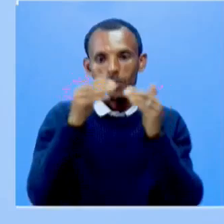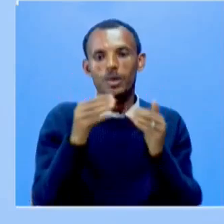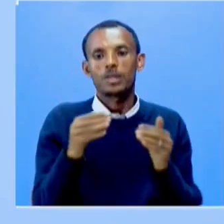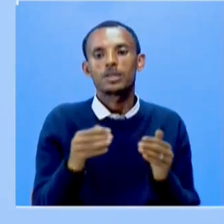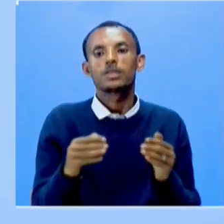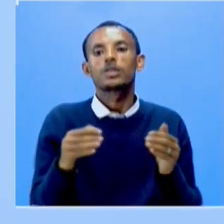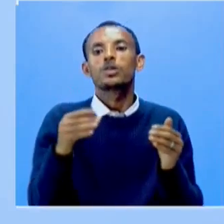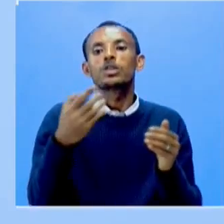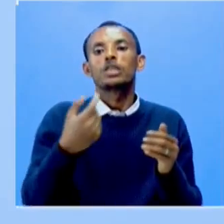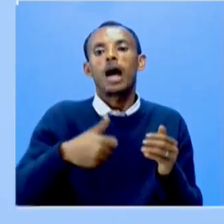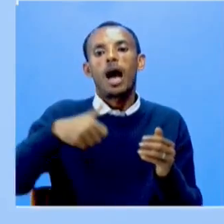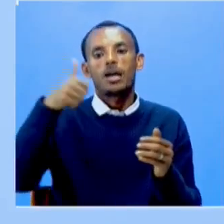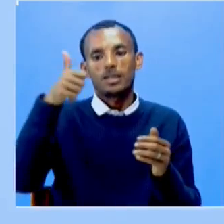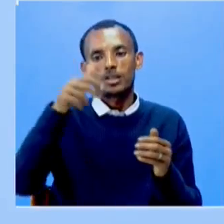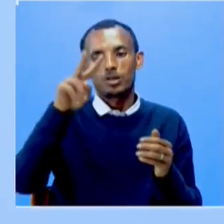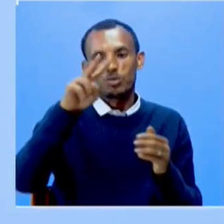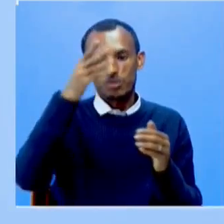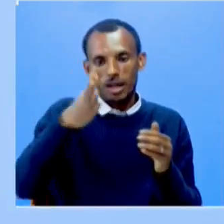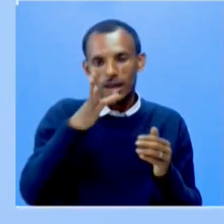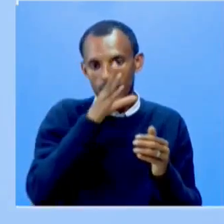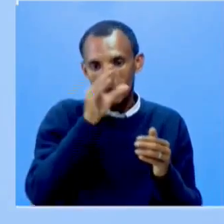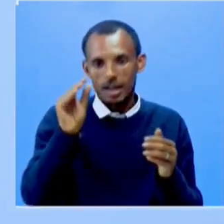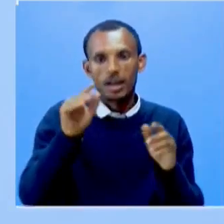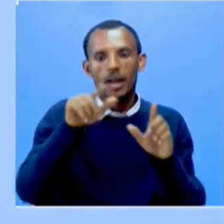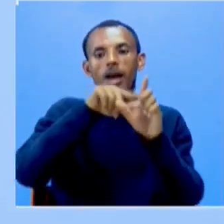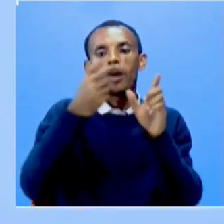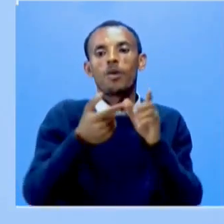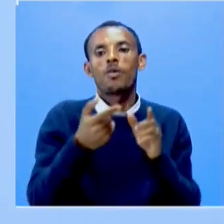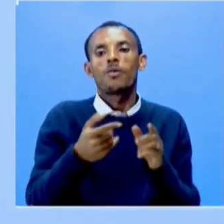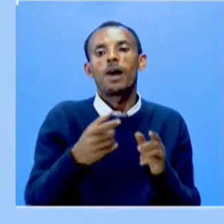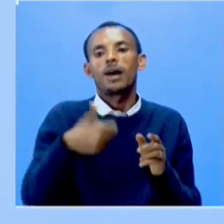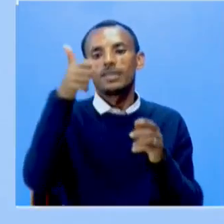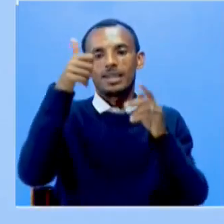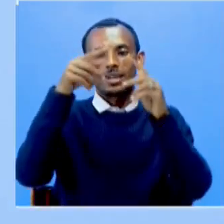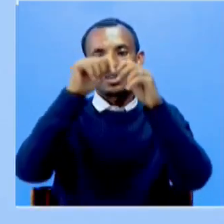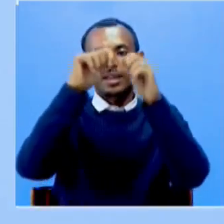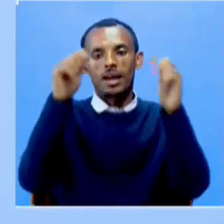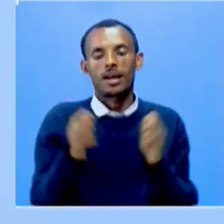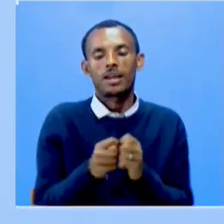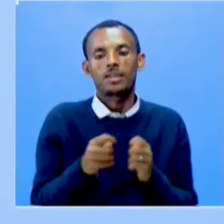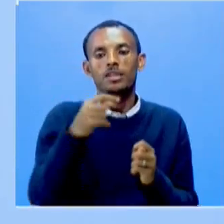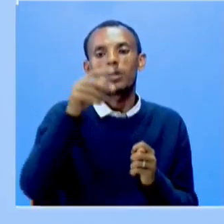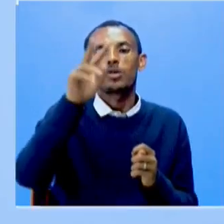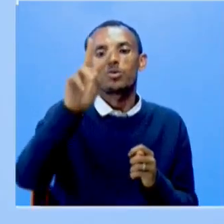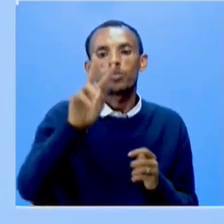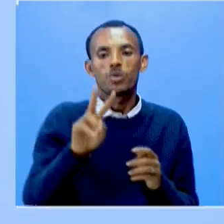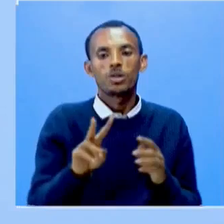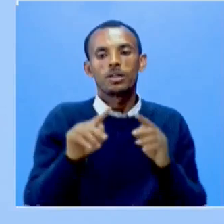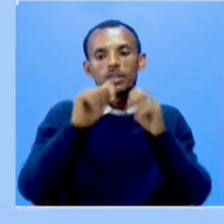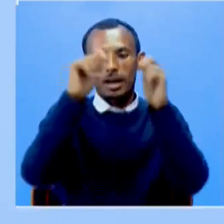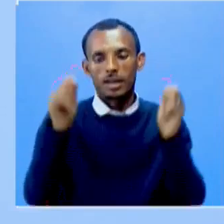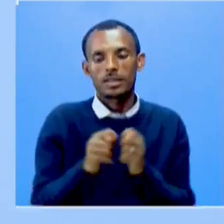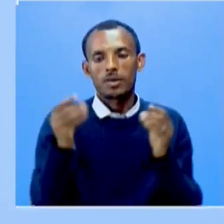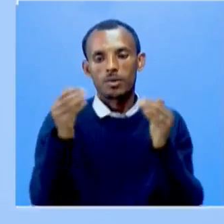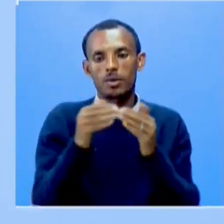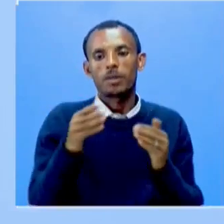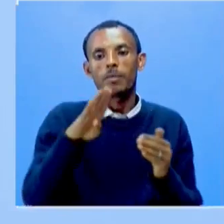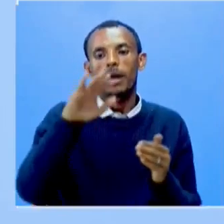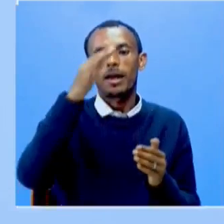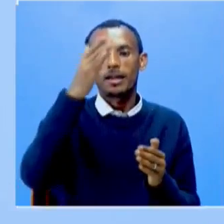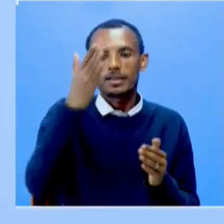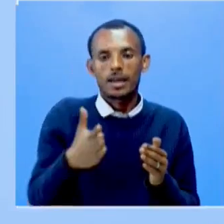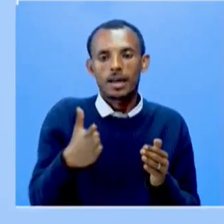the two sides and the include angle of the other triangle, then the two triangles are congruent by side angle side